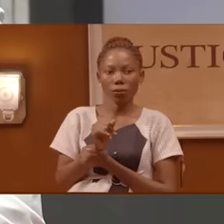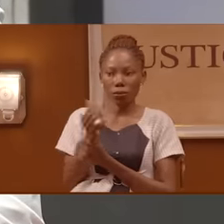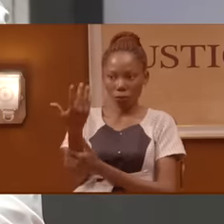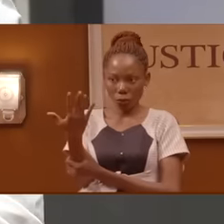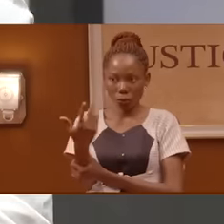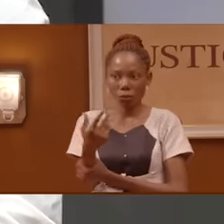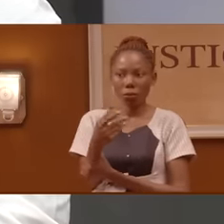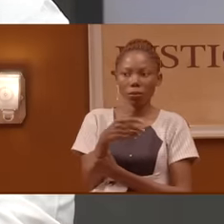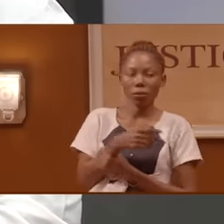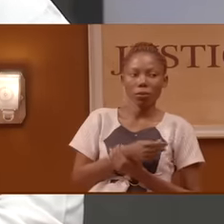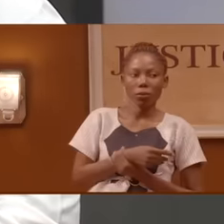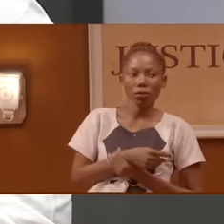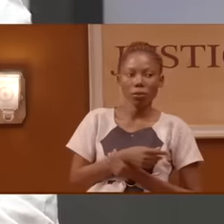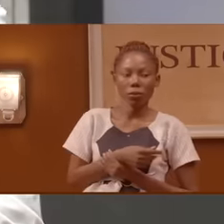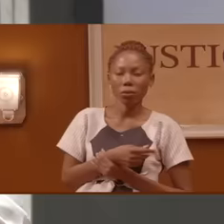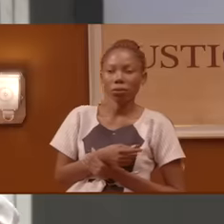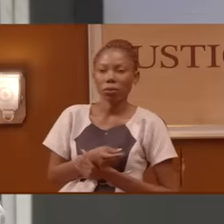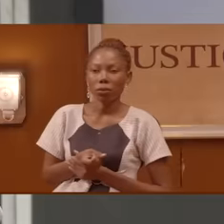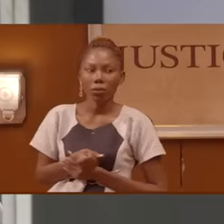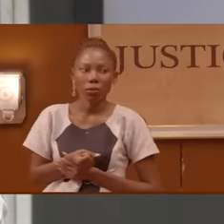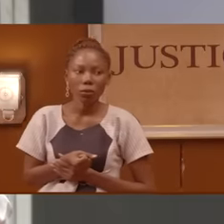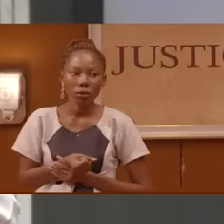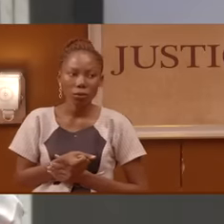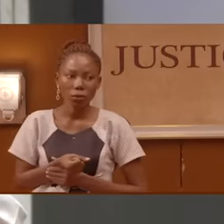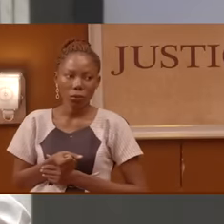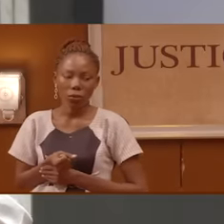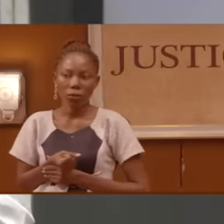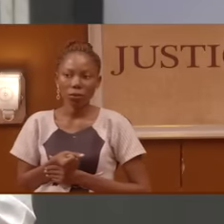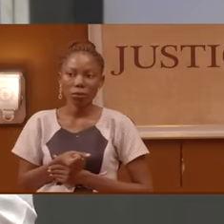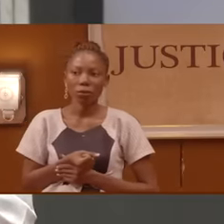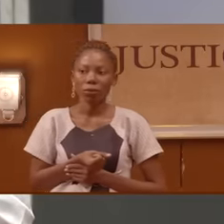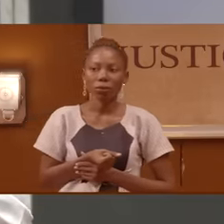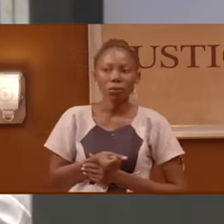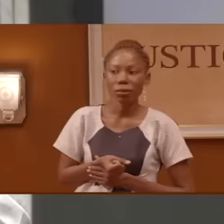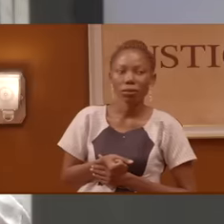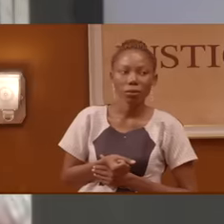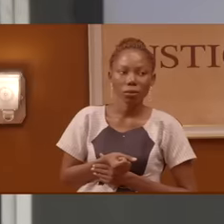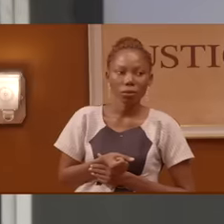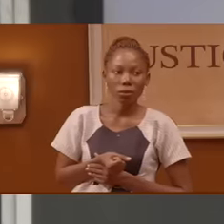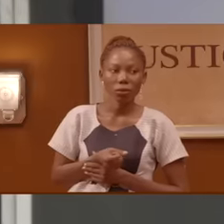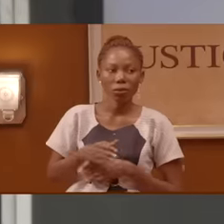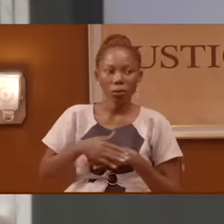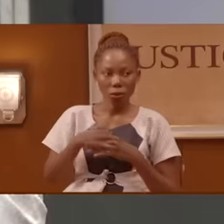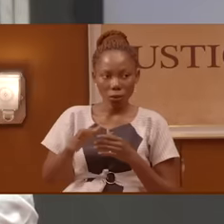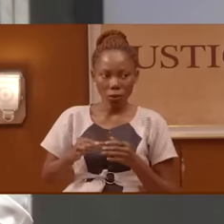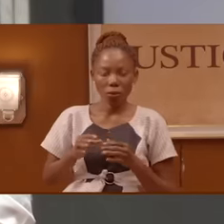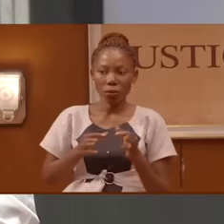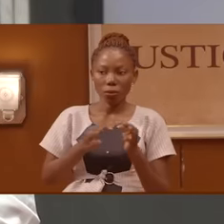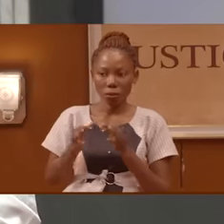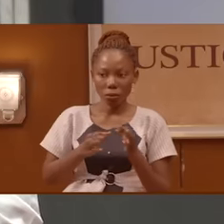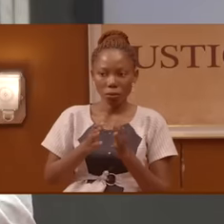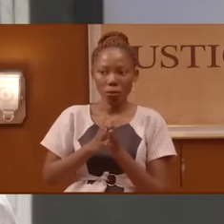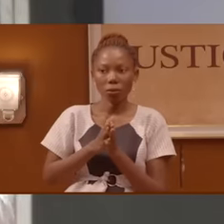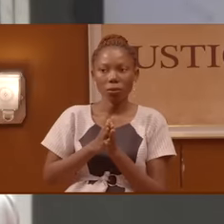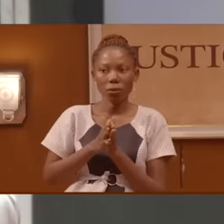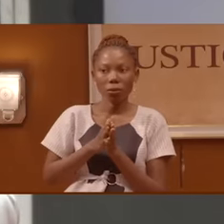too. Yes, let me listen to him as well. But you've not really told me what you want. Yes. Apart from that, the narration you requested. The access